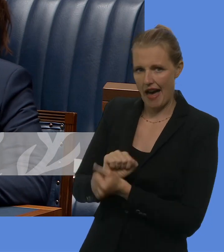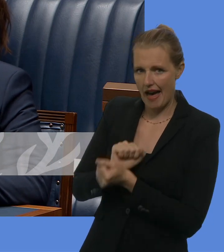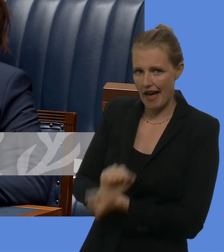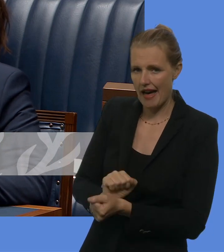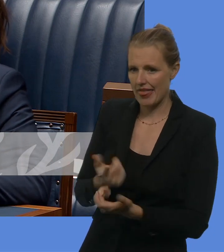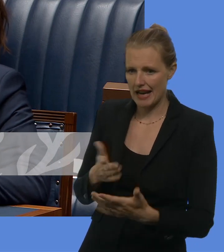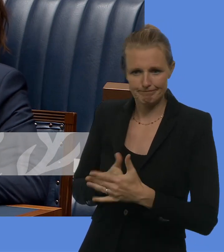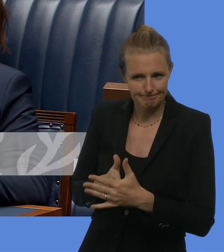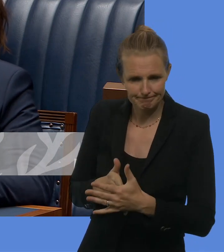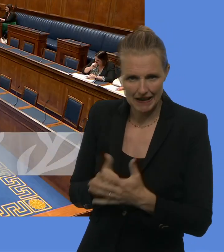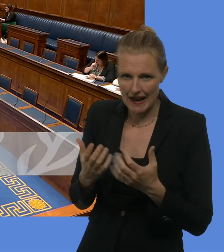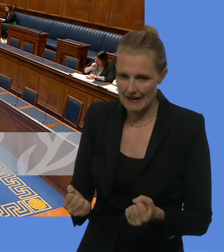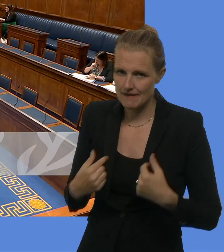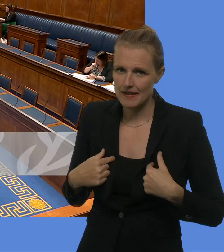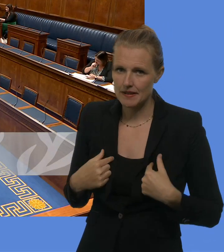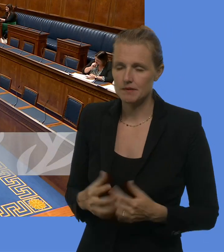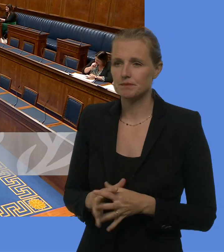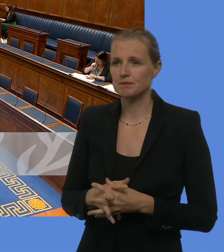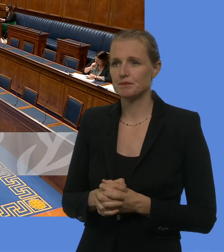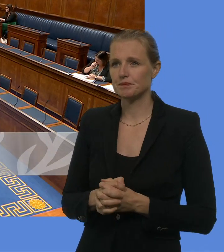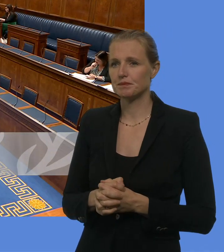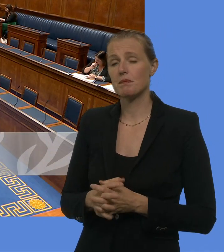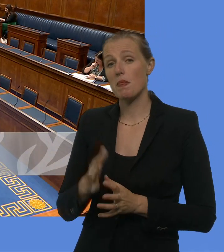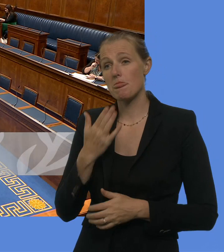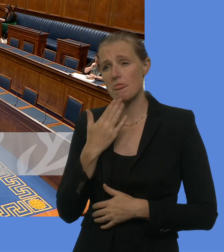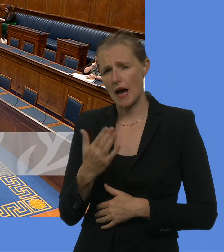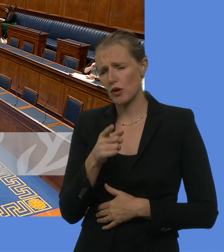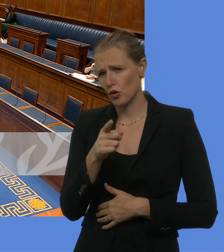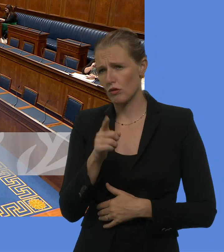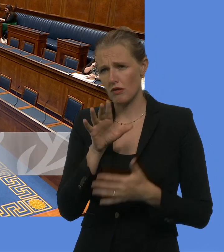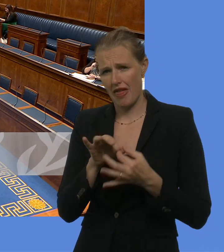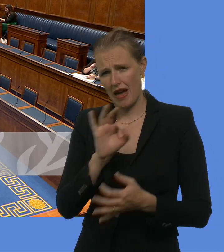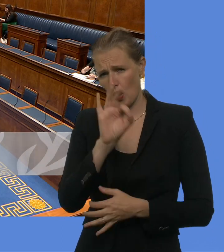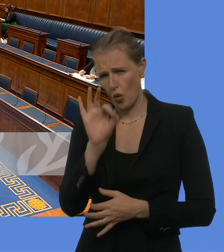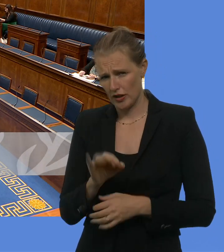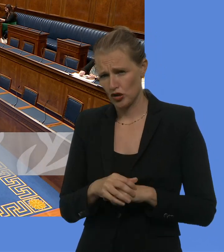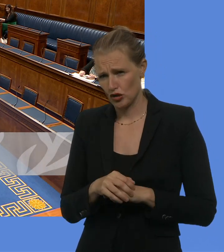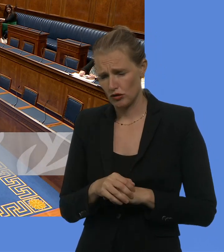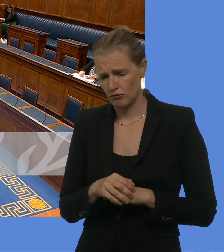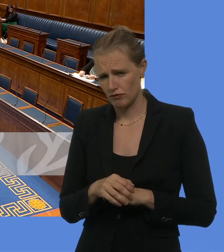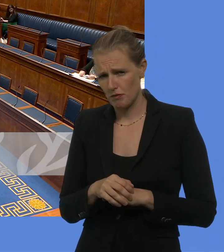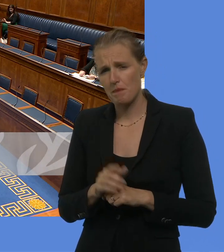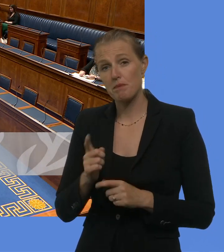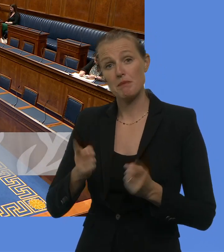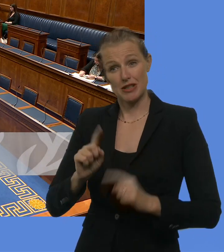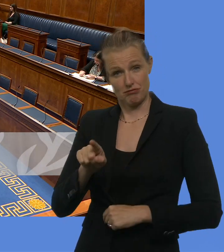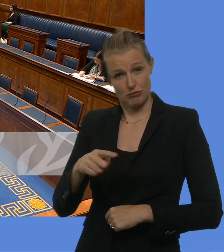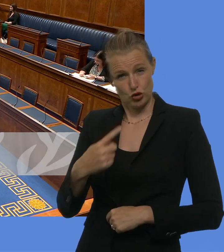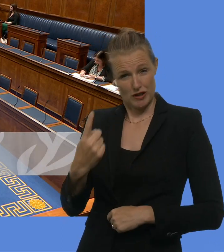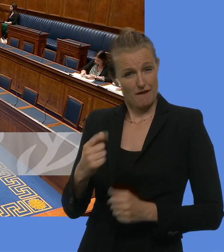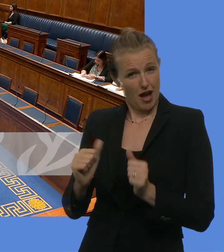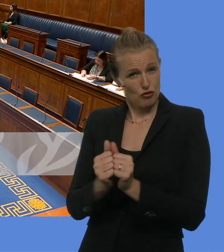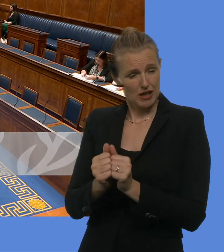John Blair. Thank you, Mr Speaker. Following up to that question, Mr Speaker, does the Minister agree that all